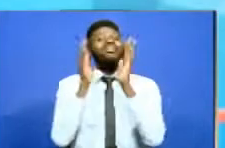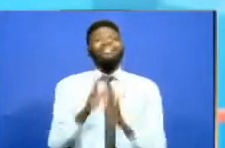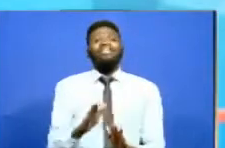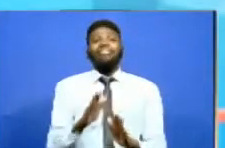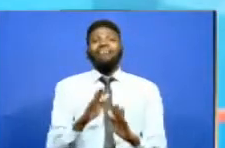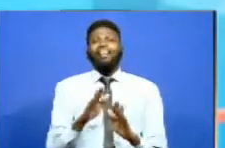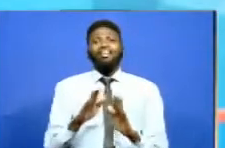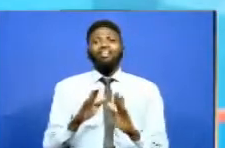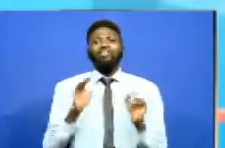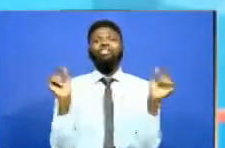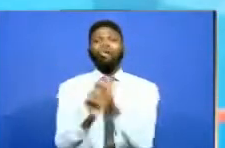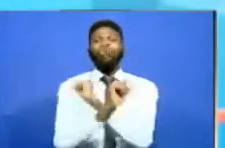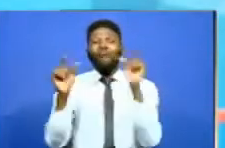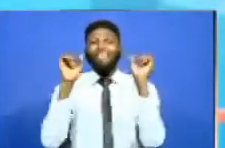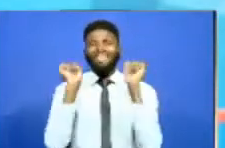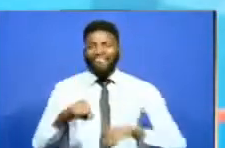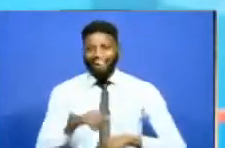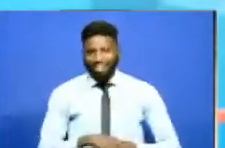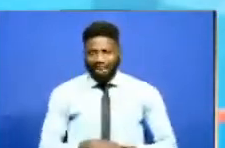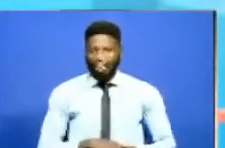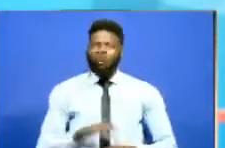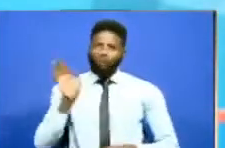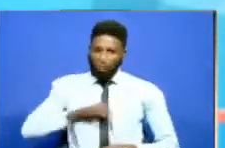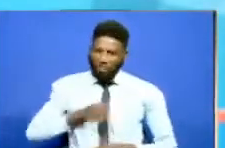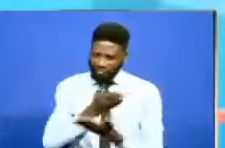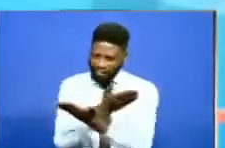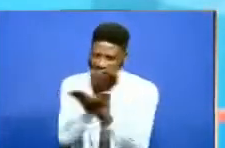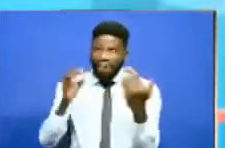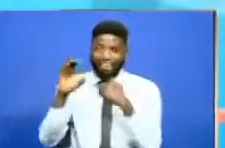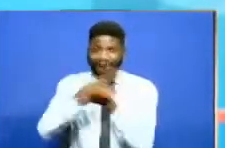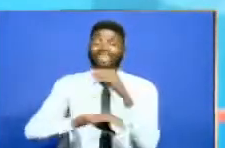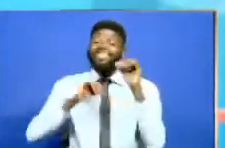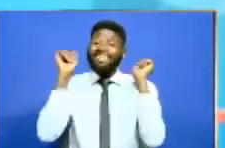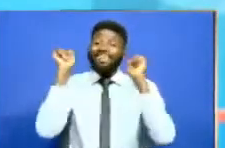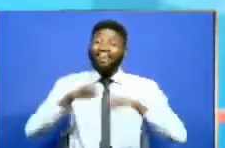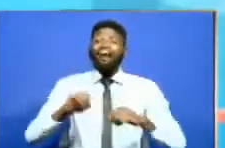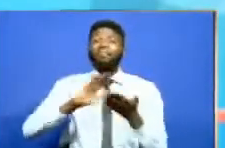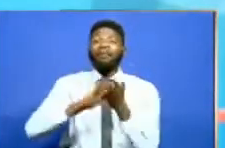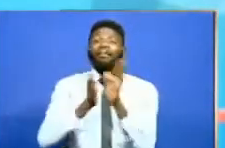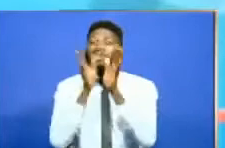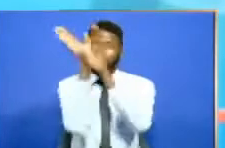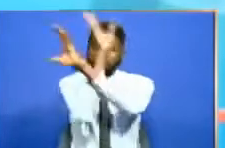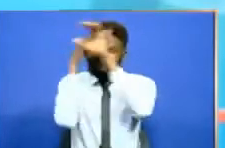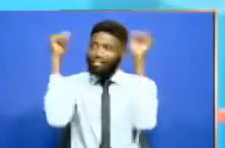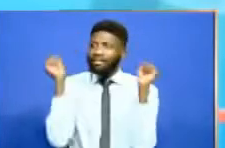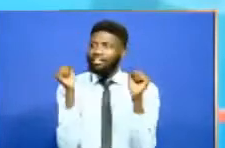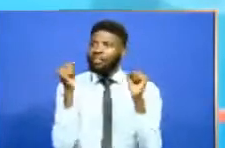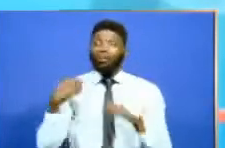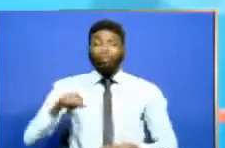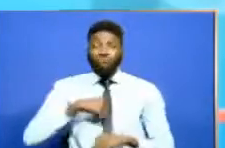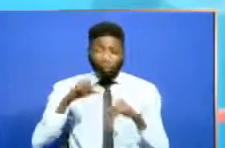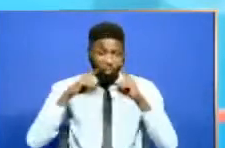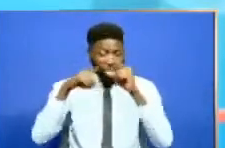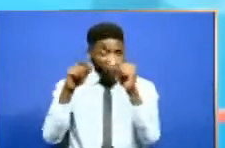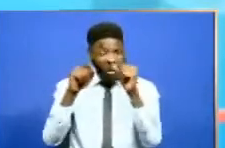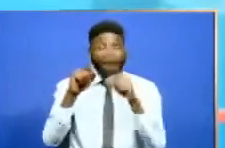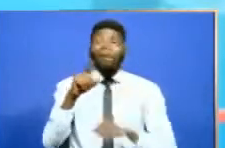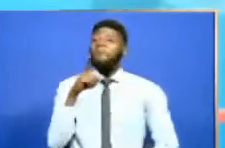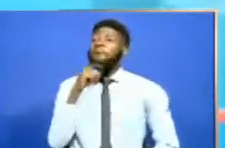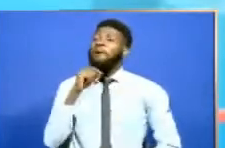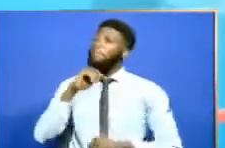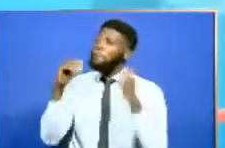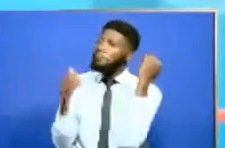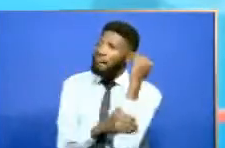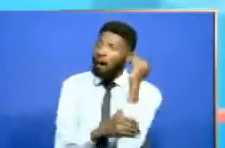yesterday. And I know there are women in this country who are capable of managing this country. We are not saying that men are bad per se or they